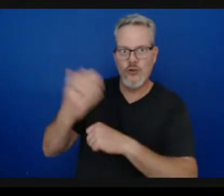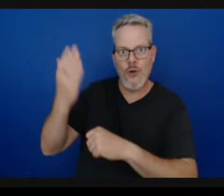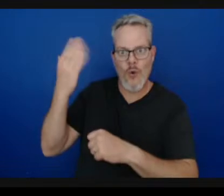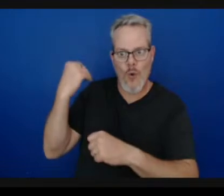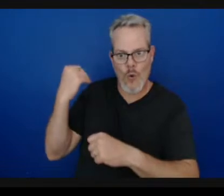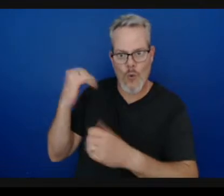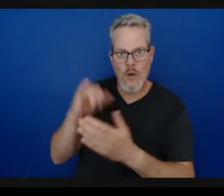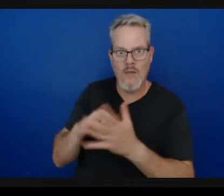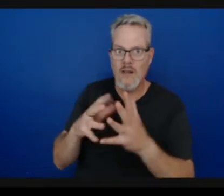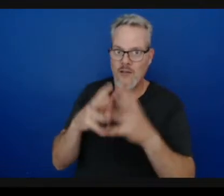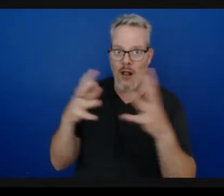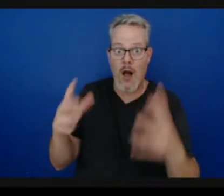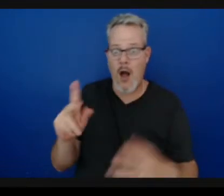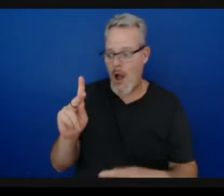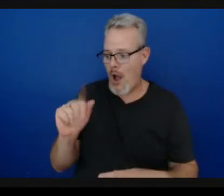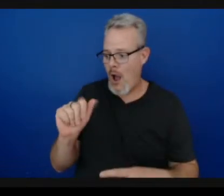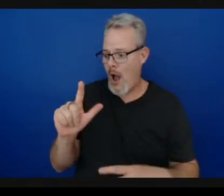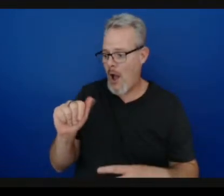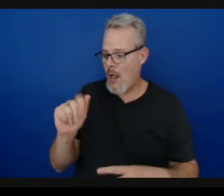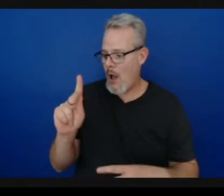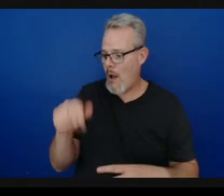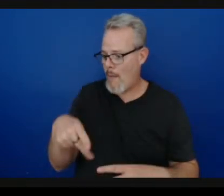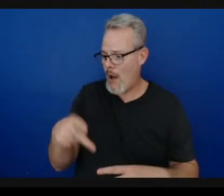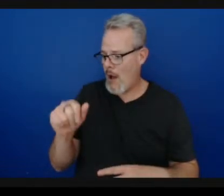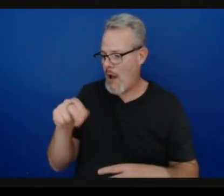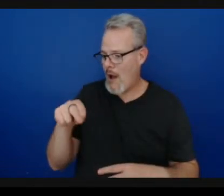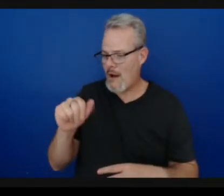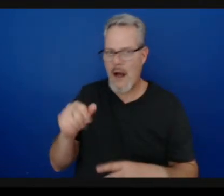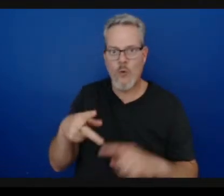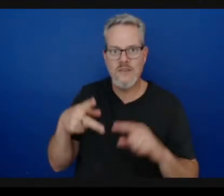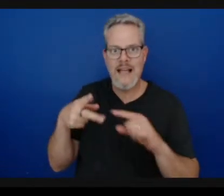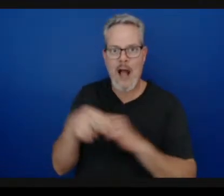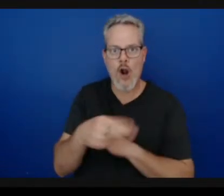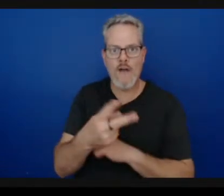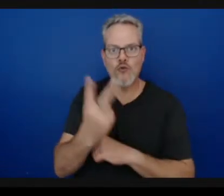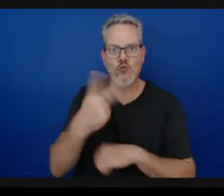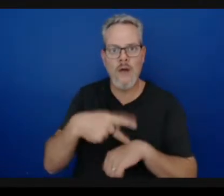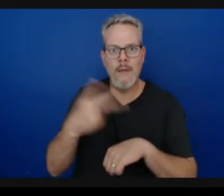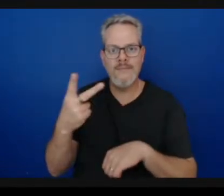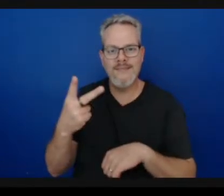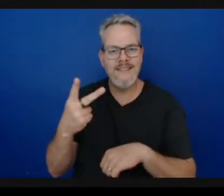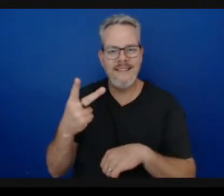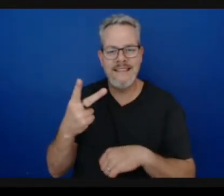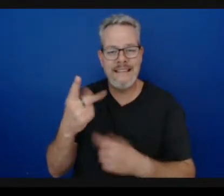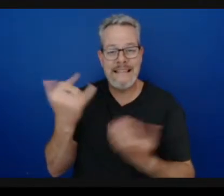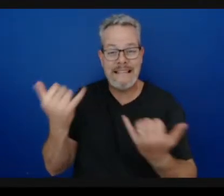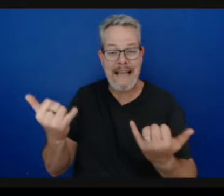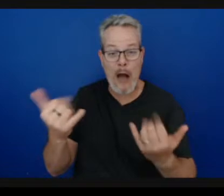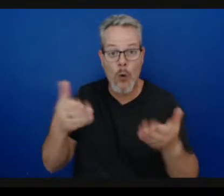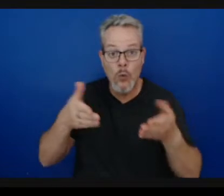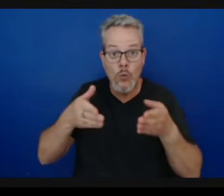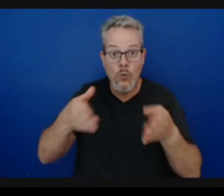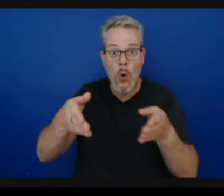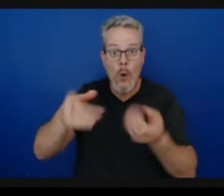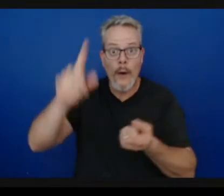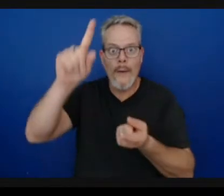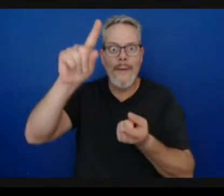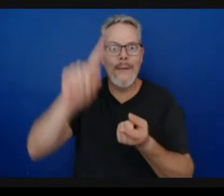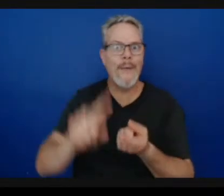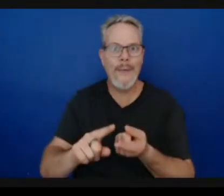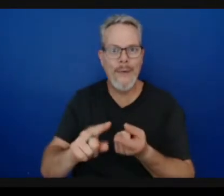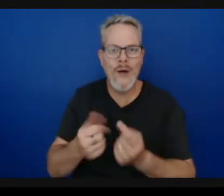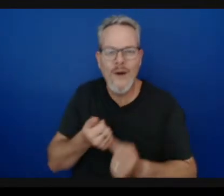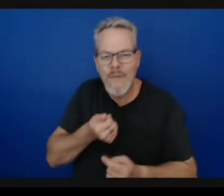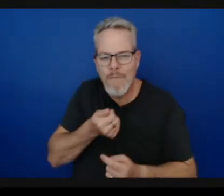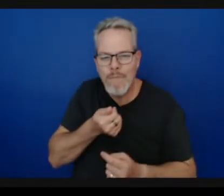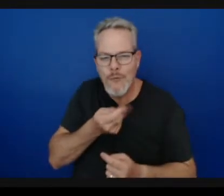got cut off twice during that eruption. As in fact, there are no new roads. In fact, there's less roads now than there were in 2018. There were less roads than there were